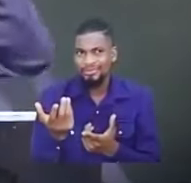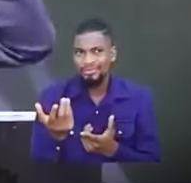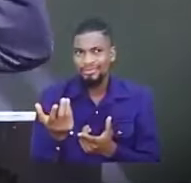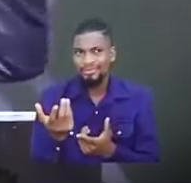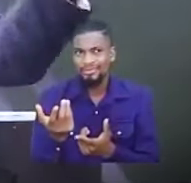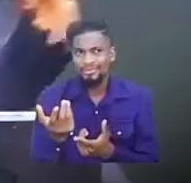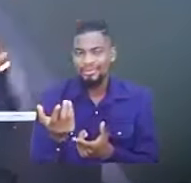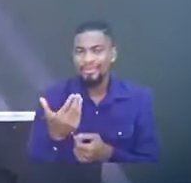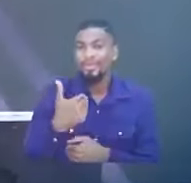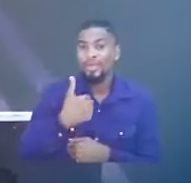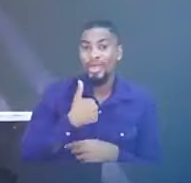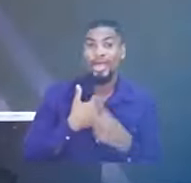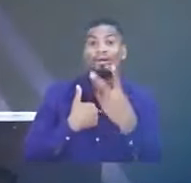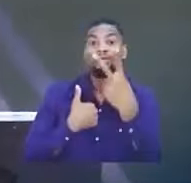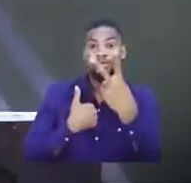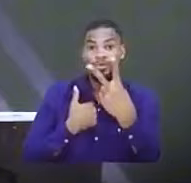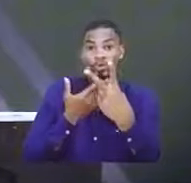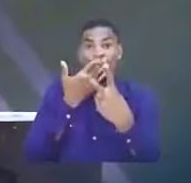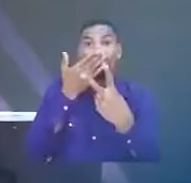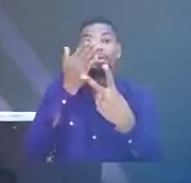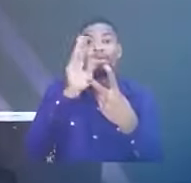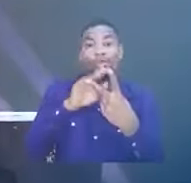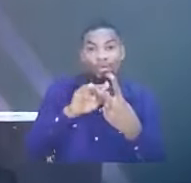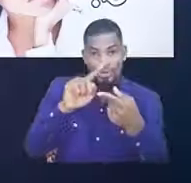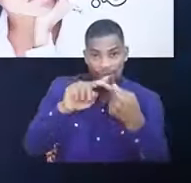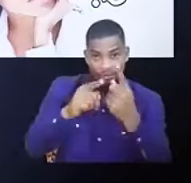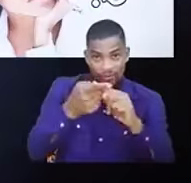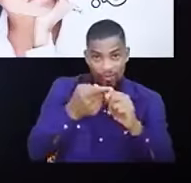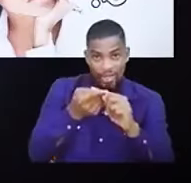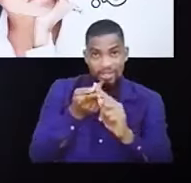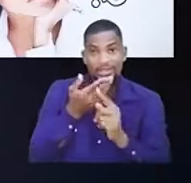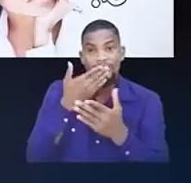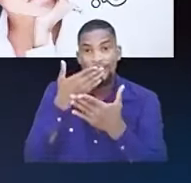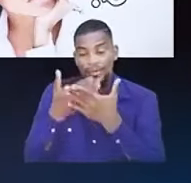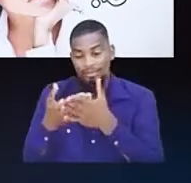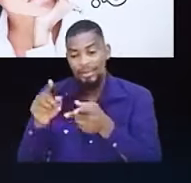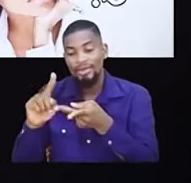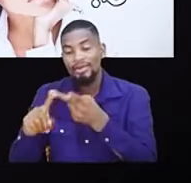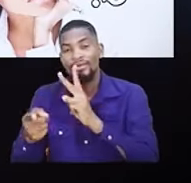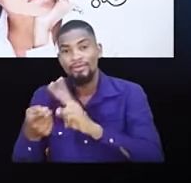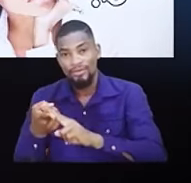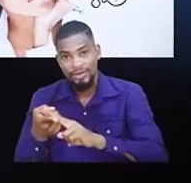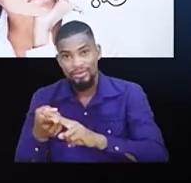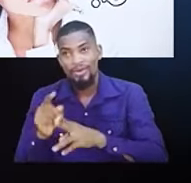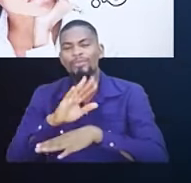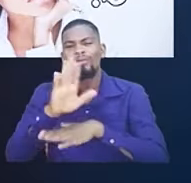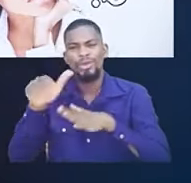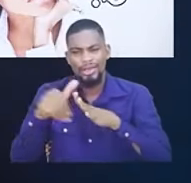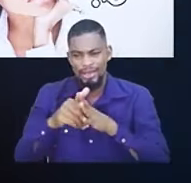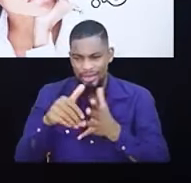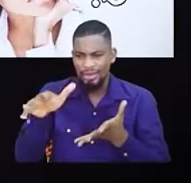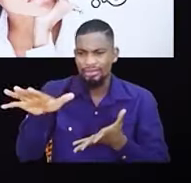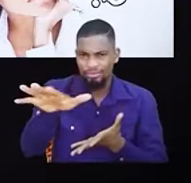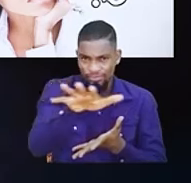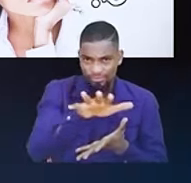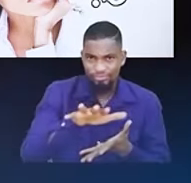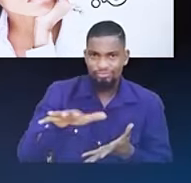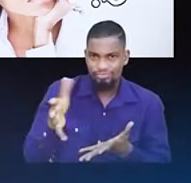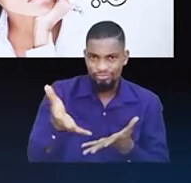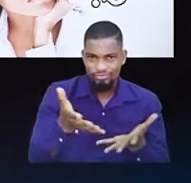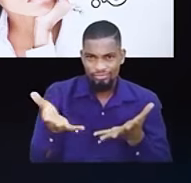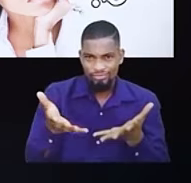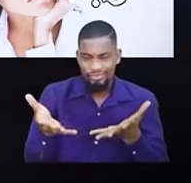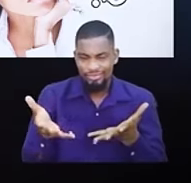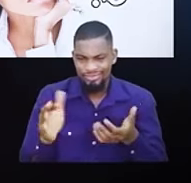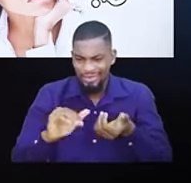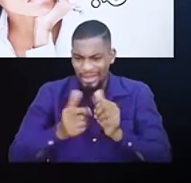have the Jonadab and we also have the Jonathans. They are all available. How do you or do